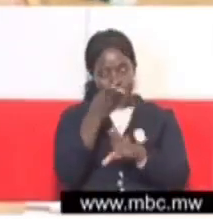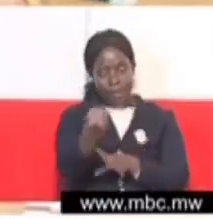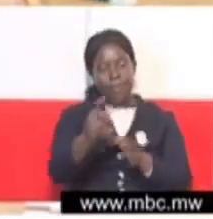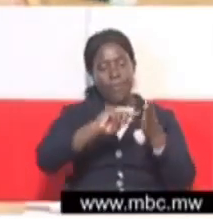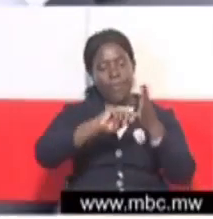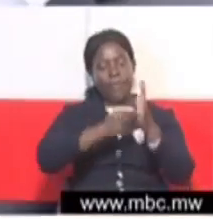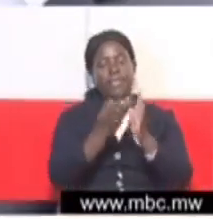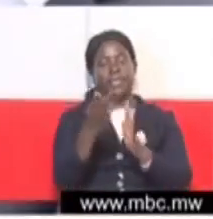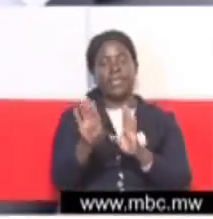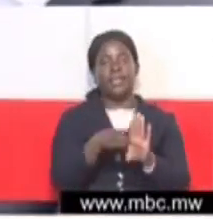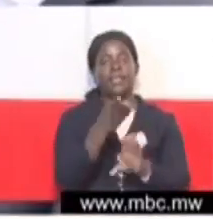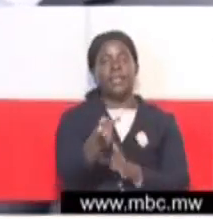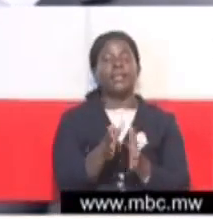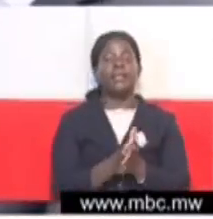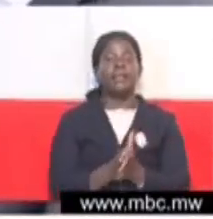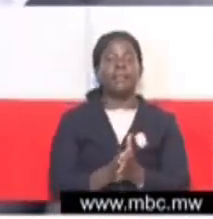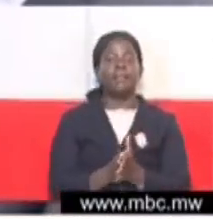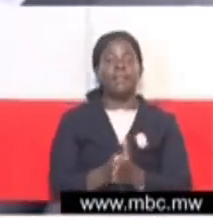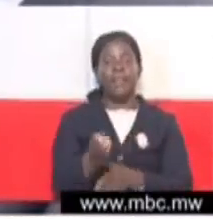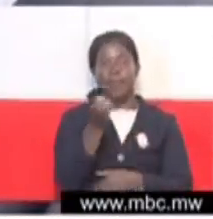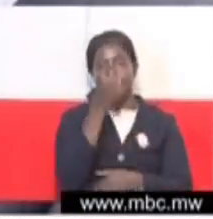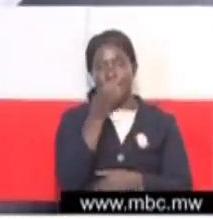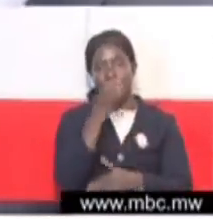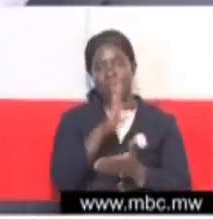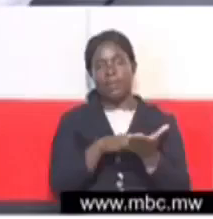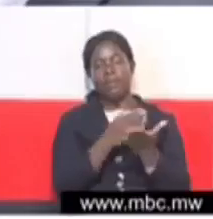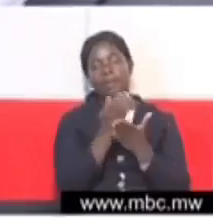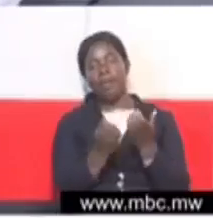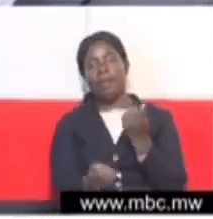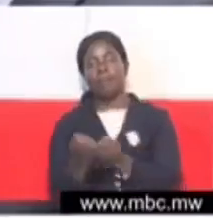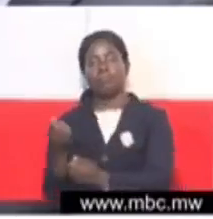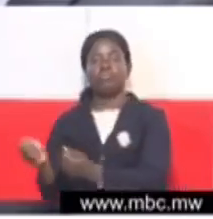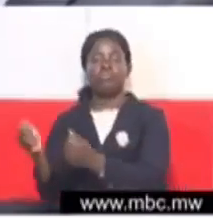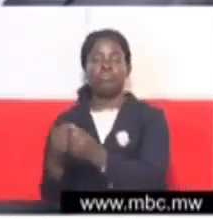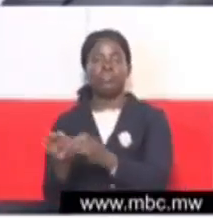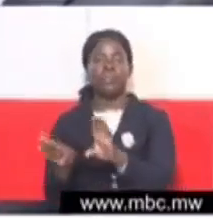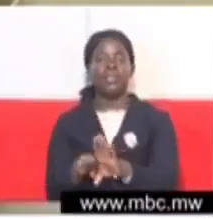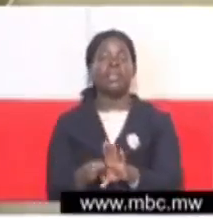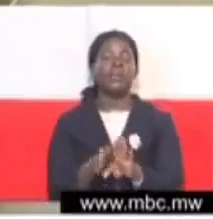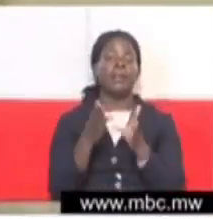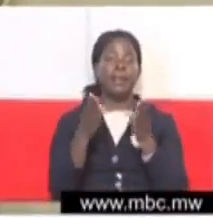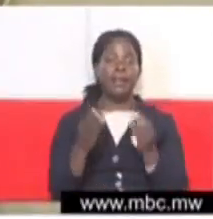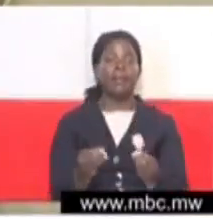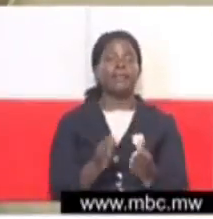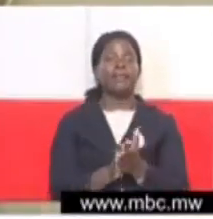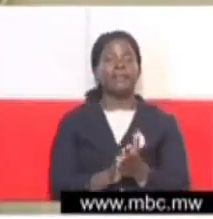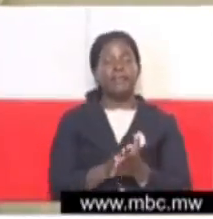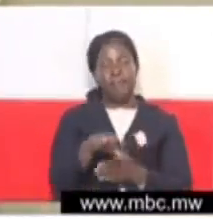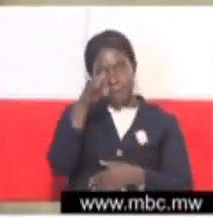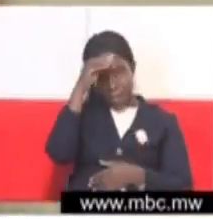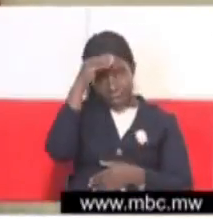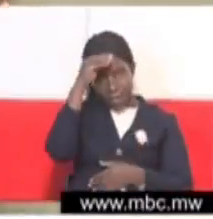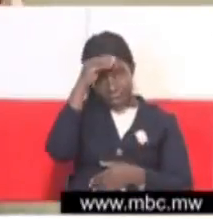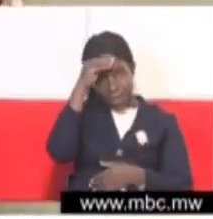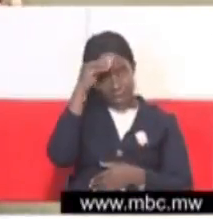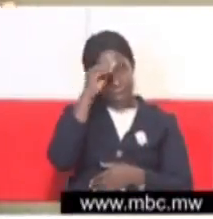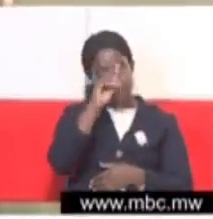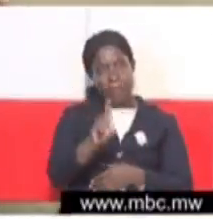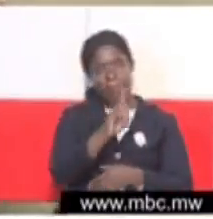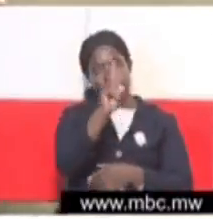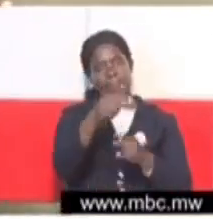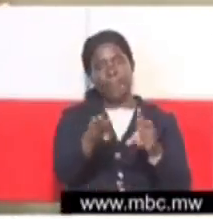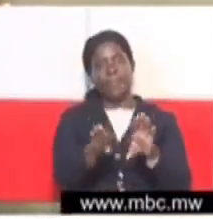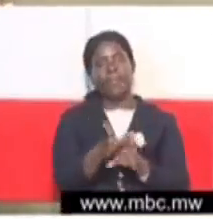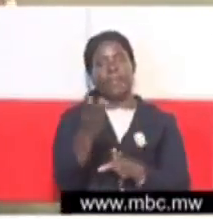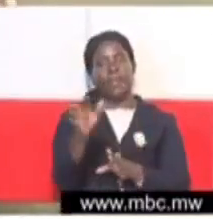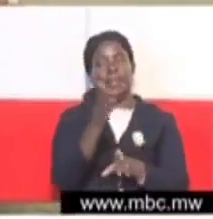is drugs. You know, most of these children, apart from having learning disabilities, some would have even acute mental